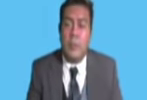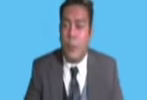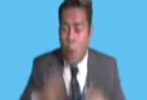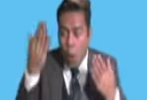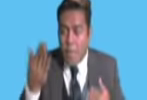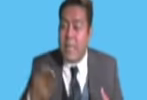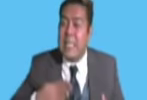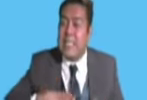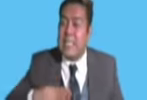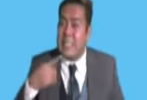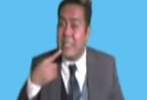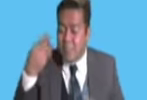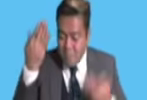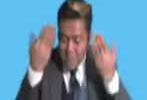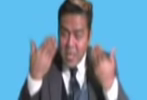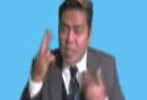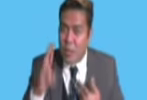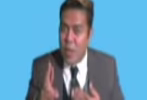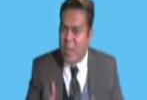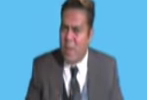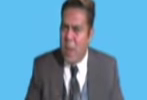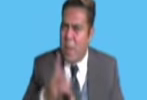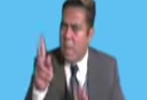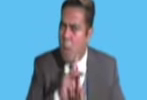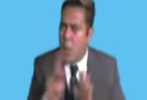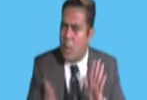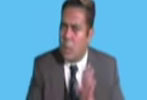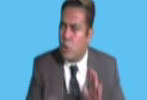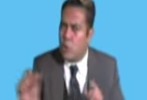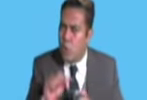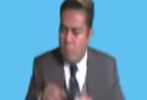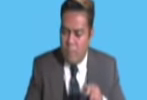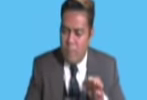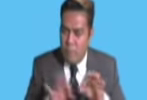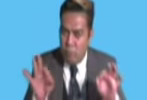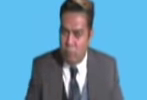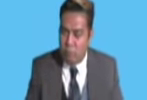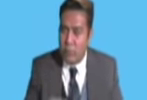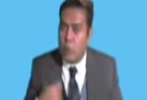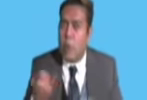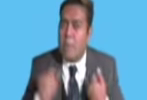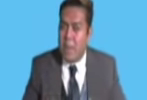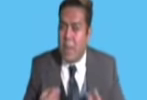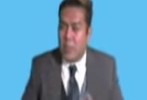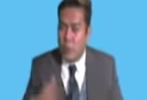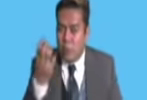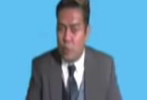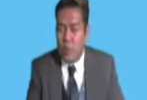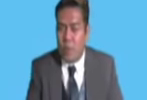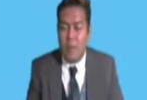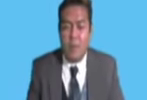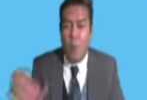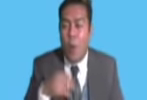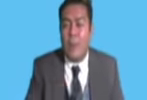Honorable Speaker, developmental policy should be formulated and implemented to ensure that all